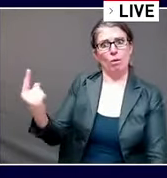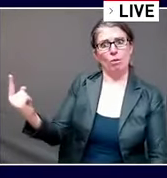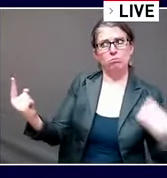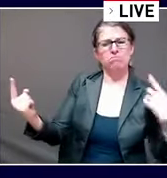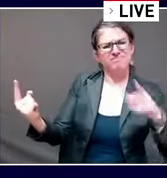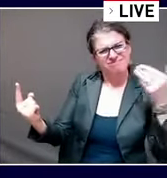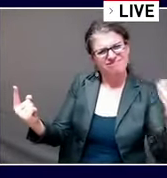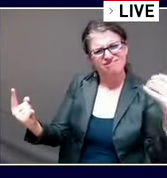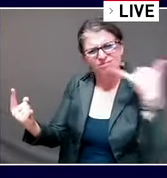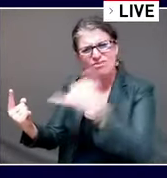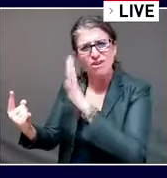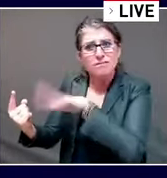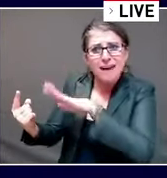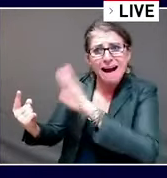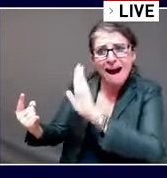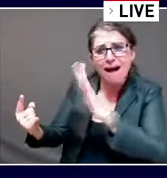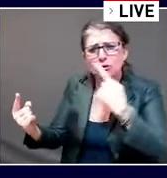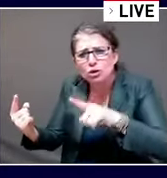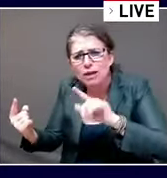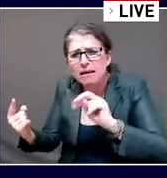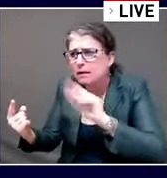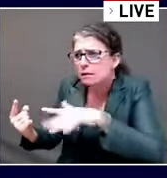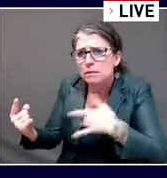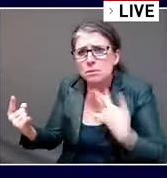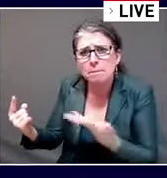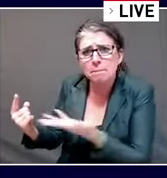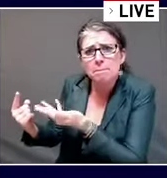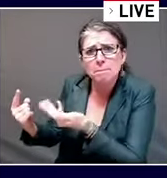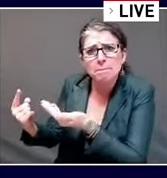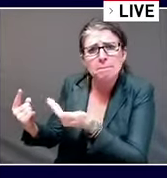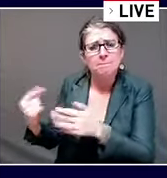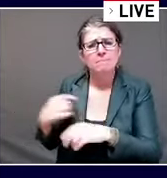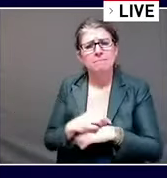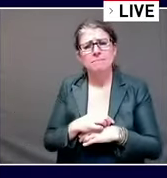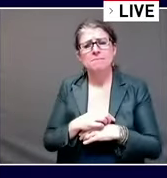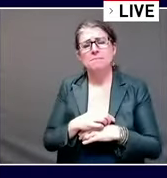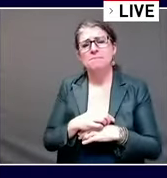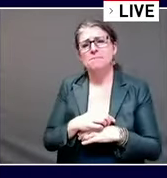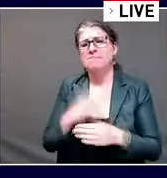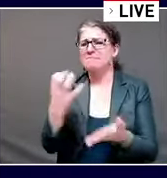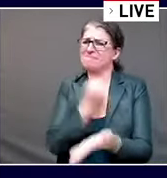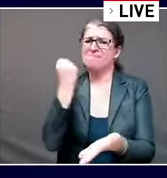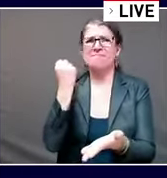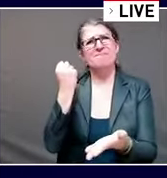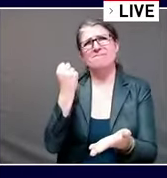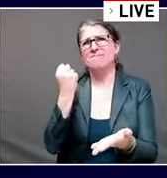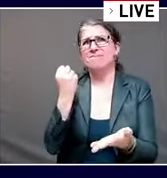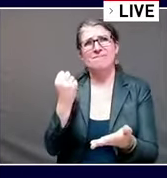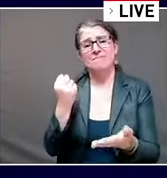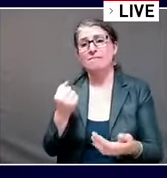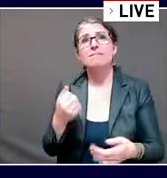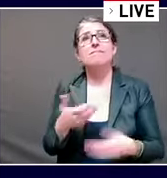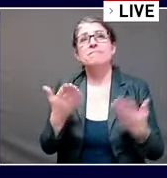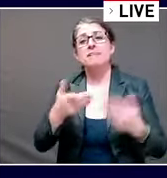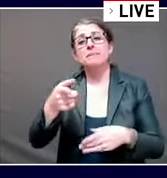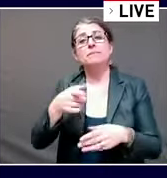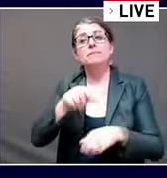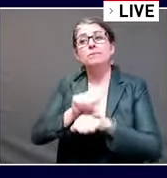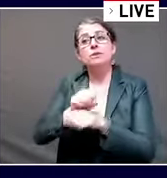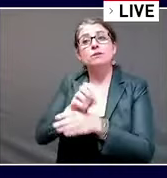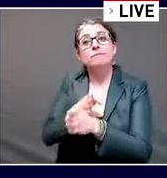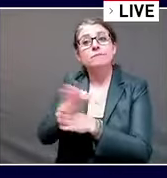are a healthcare provider and you don't feel like it's easy to reach out to folks, please know that help is available. The